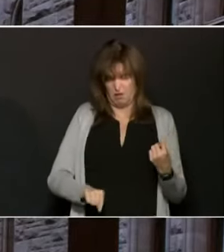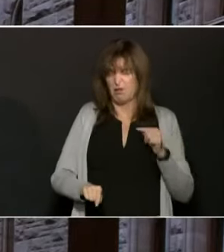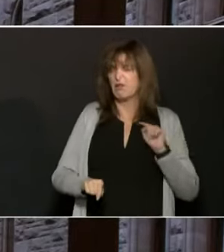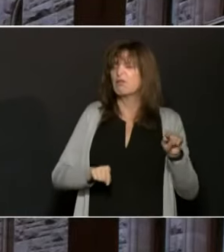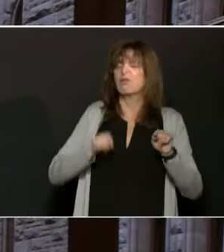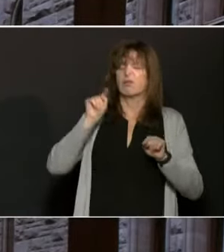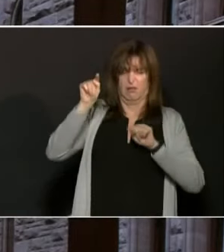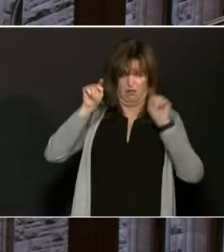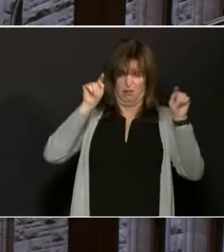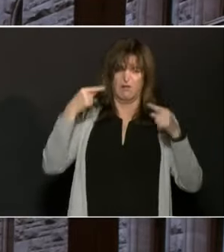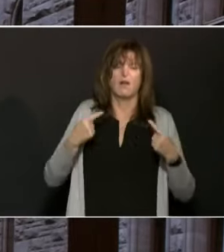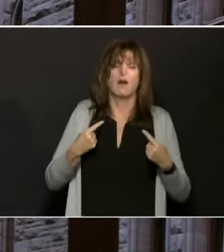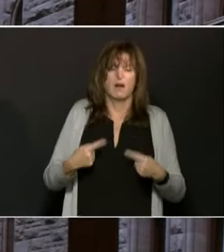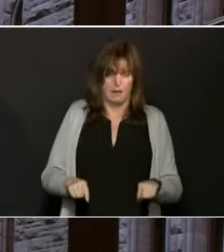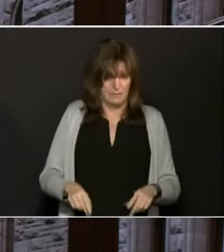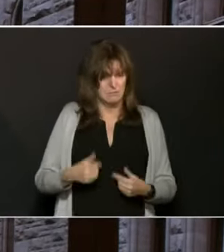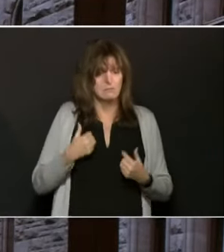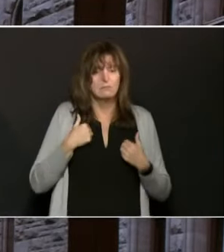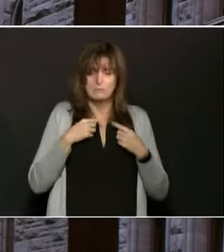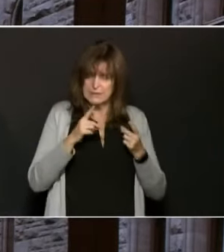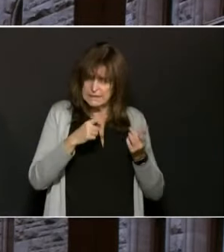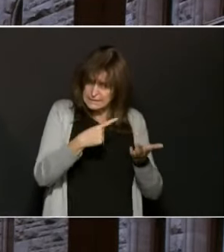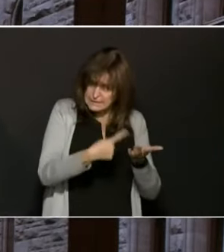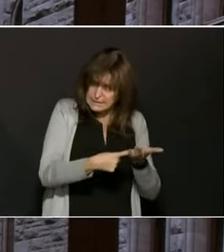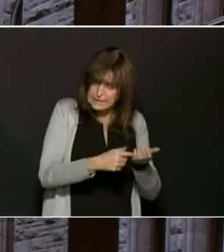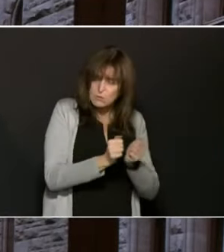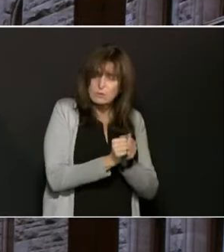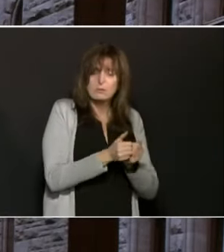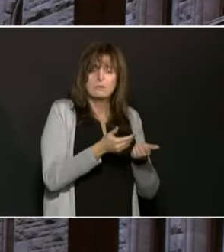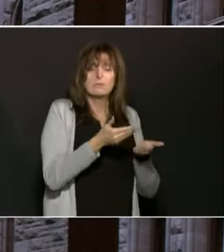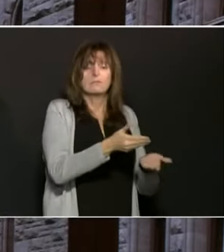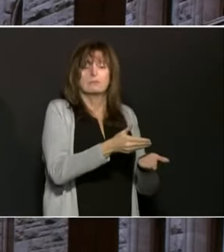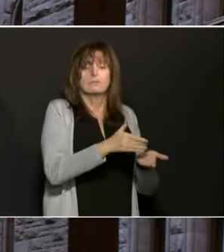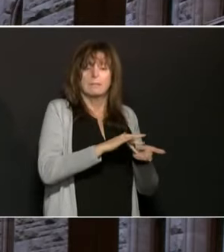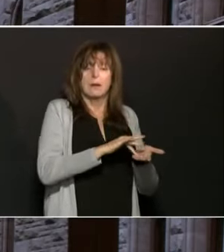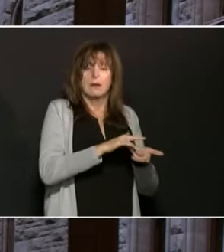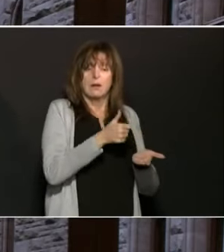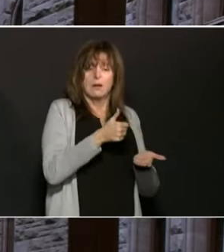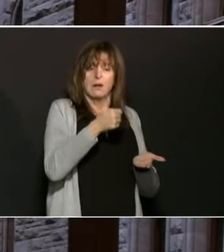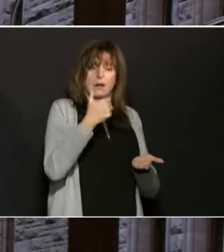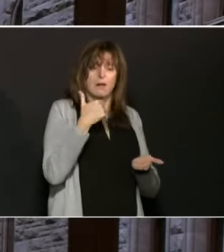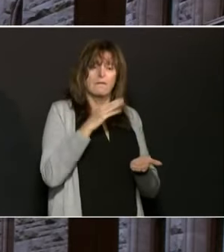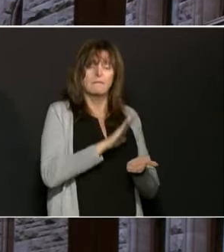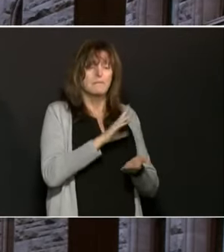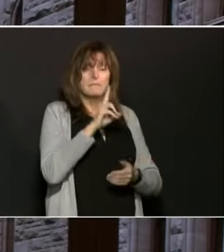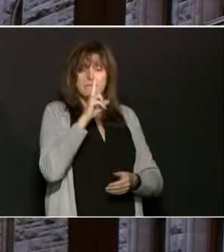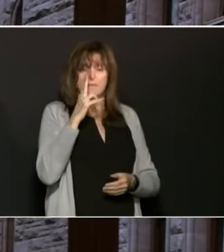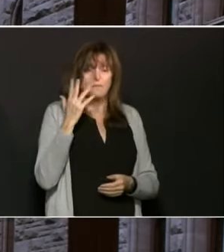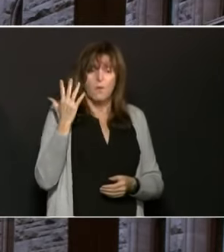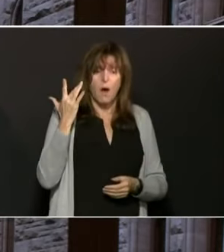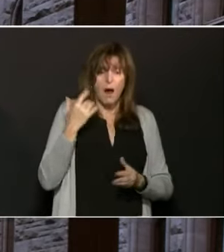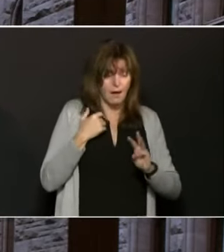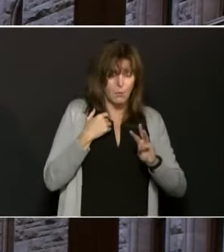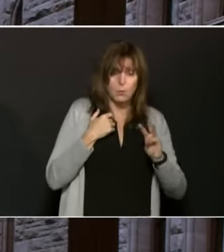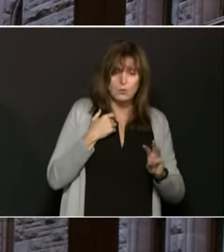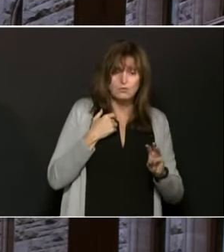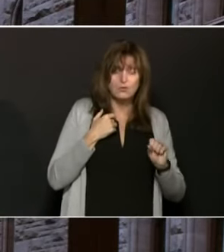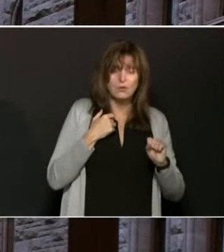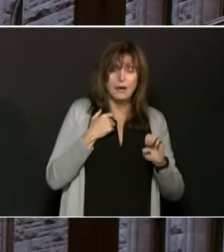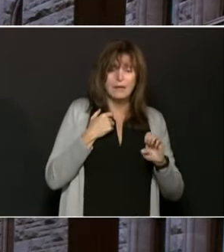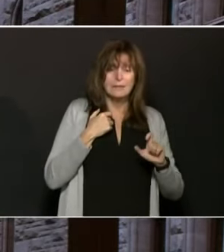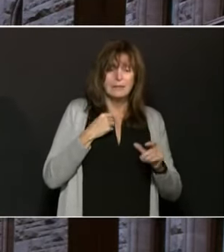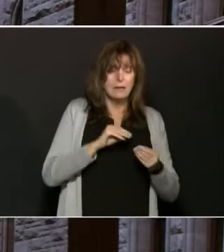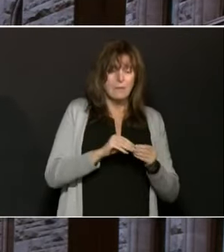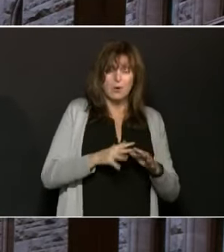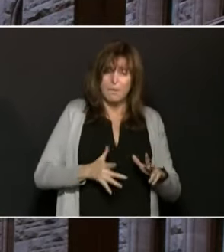and what was unique in his area is how fast the amount of cases are going up. Some places find that they have certain schools